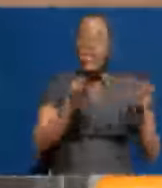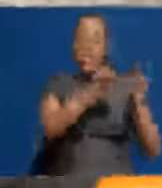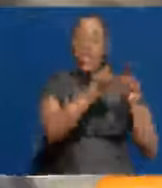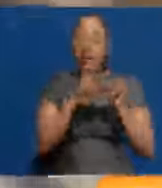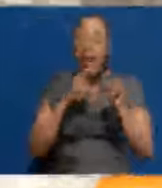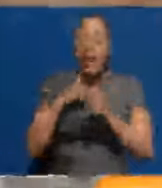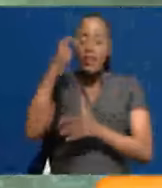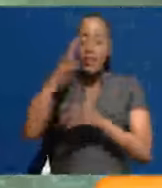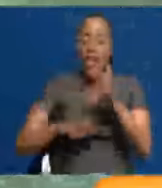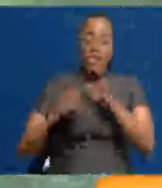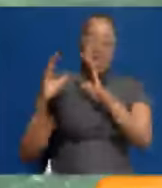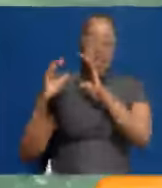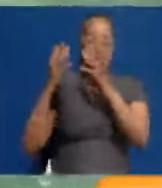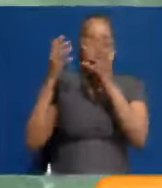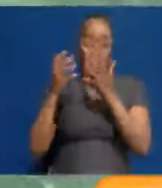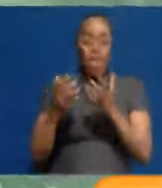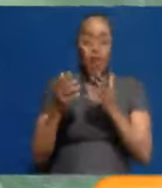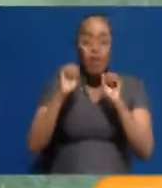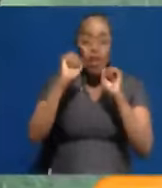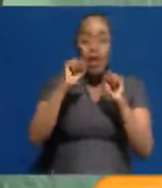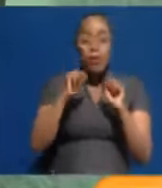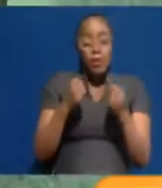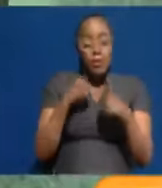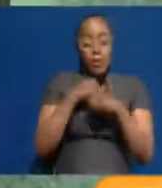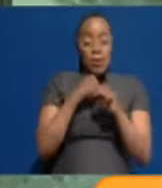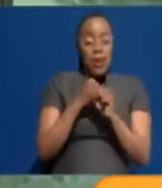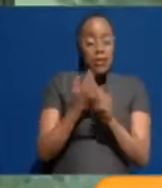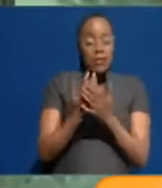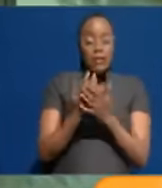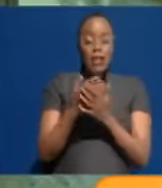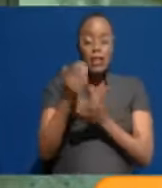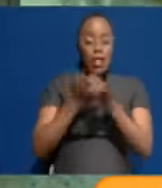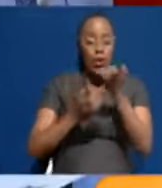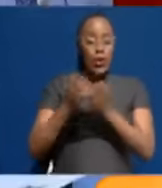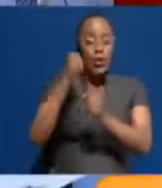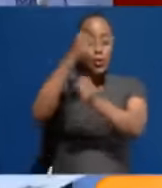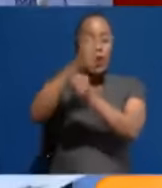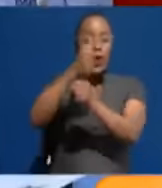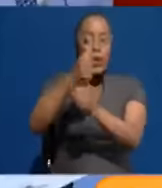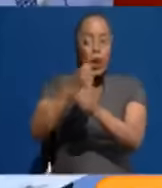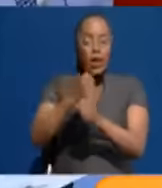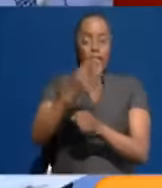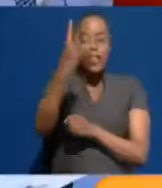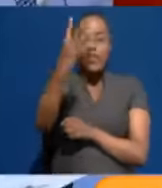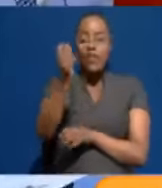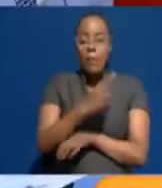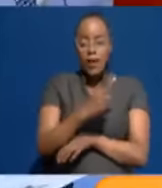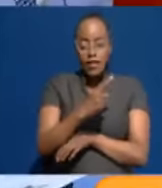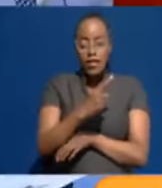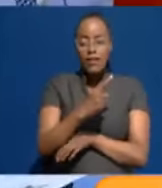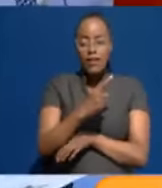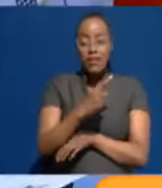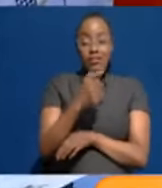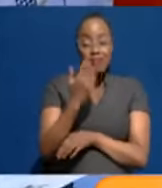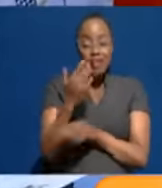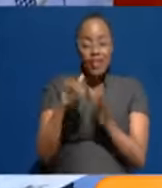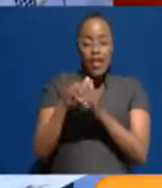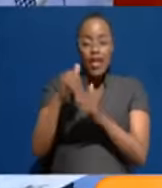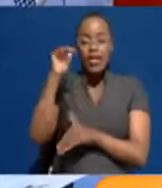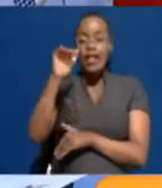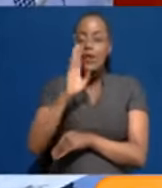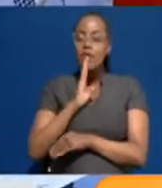heavily taxed taxpayers would dig deeper to keep the economy running. In that 4 months, the debt, the external debt